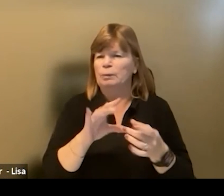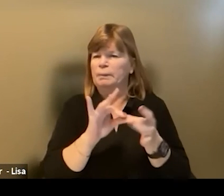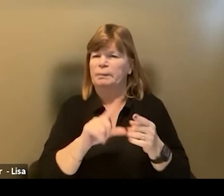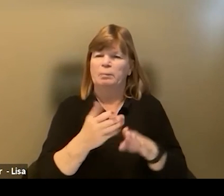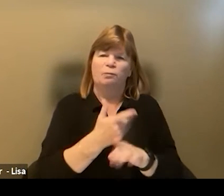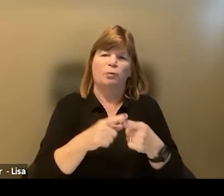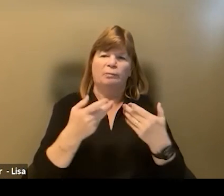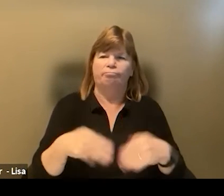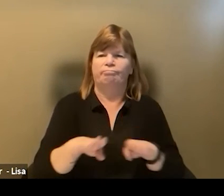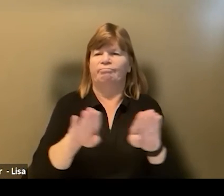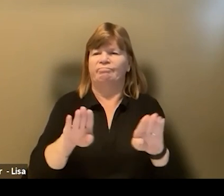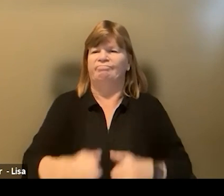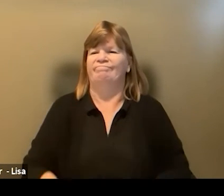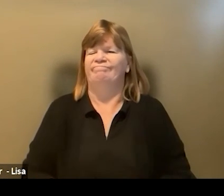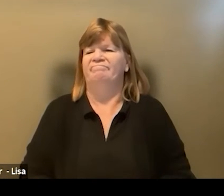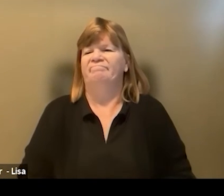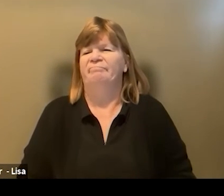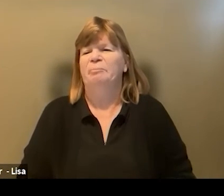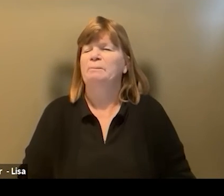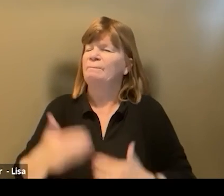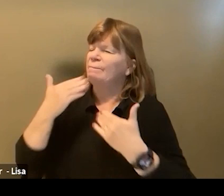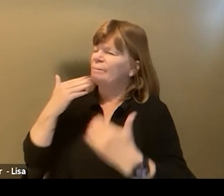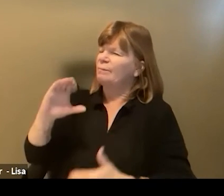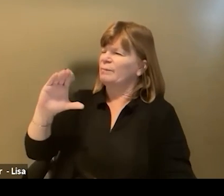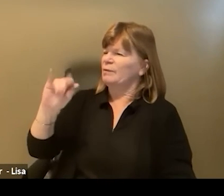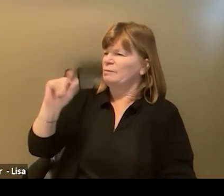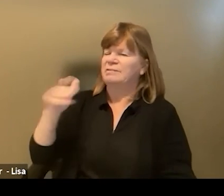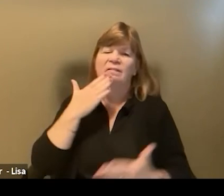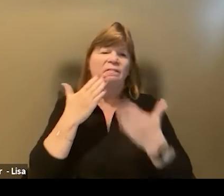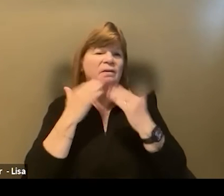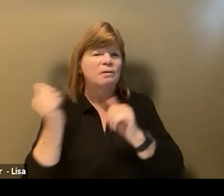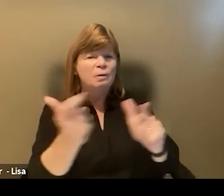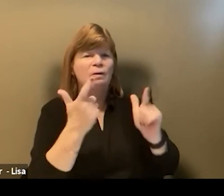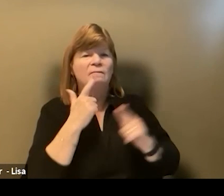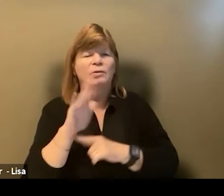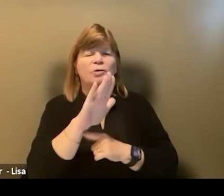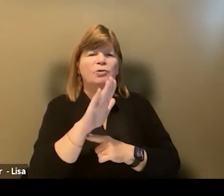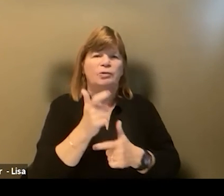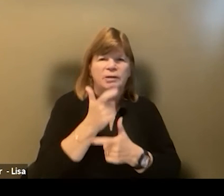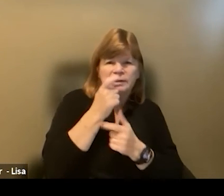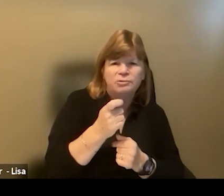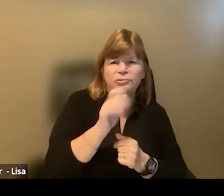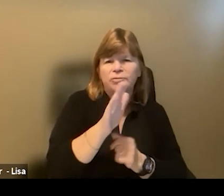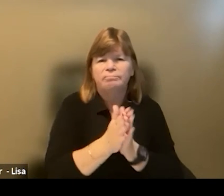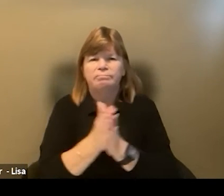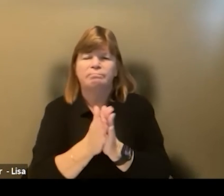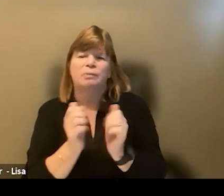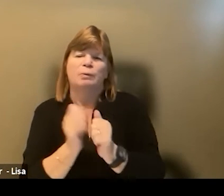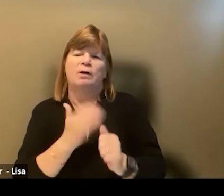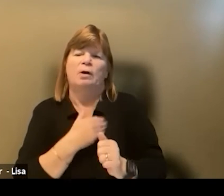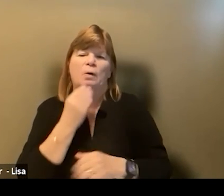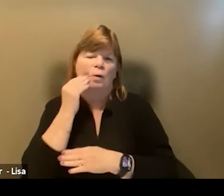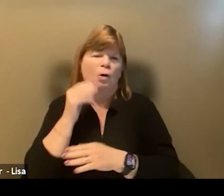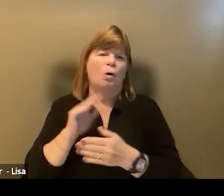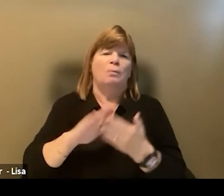closing comments. Thank you. Thanks, Clarissa, and thanks everyone for your interest in our home and